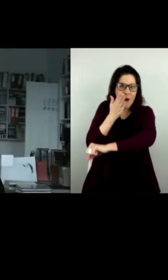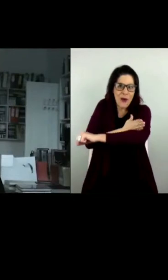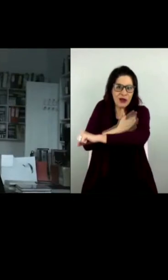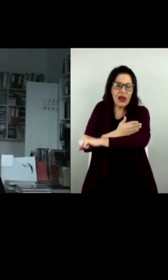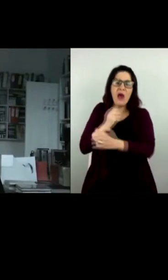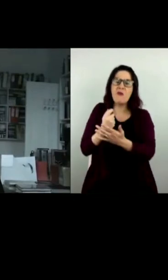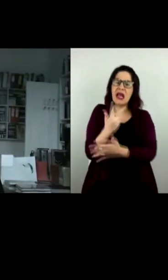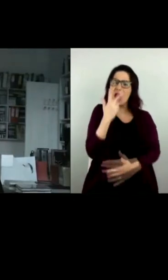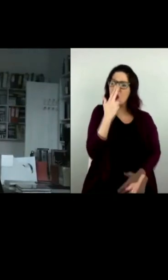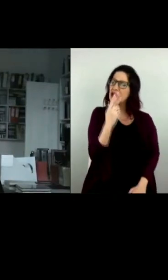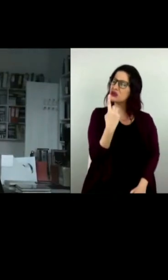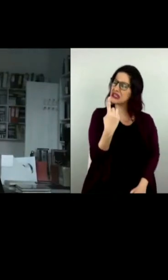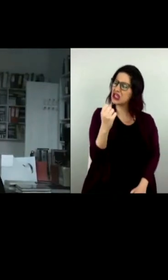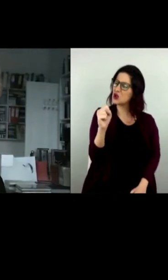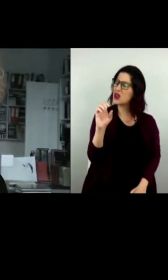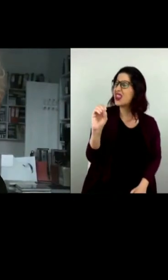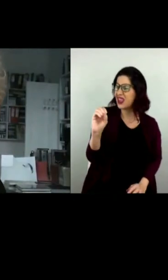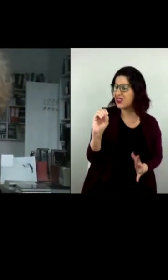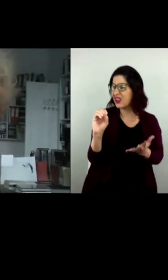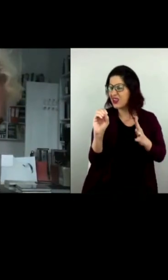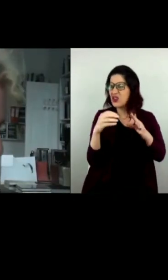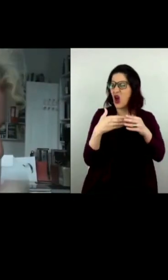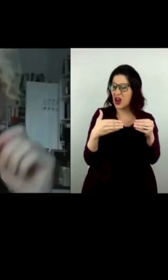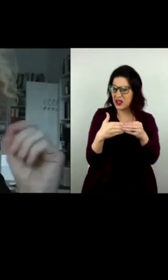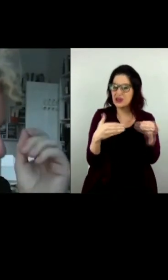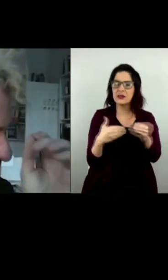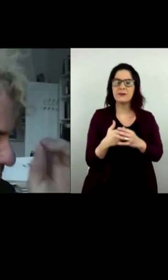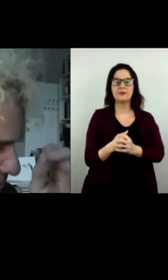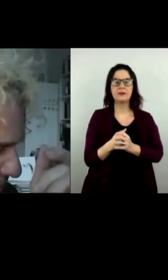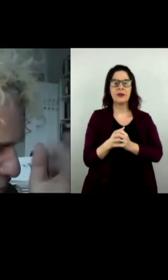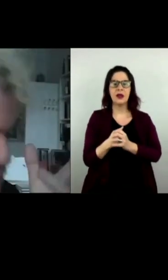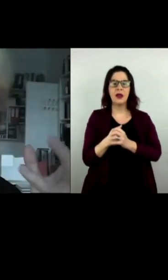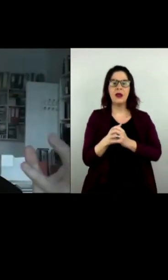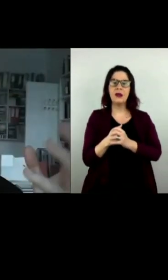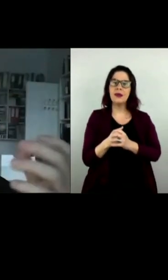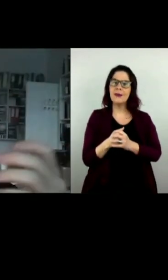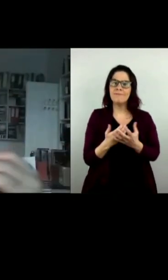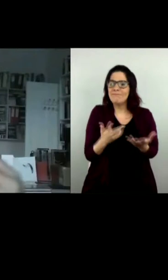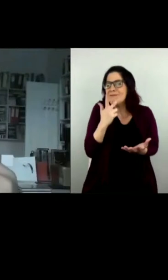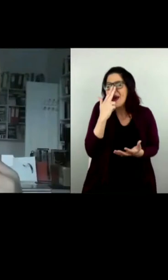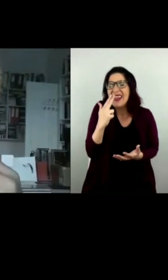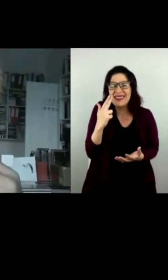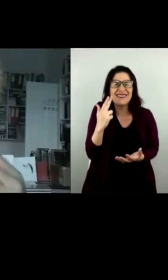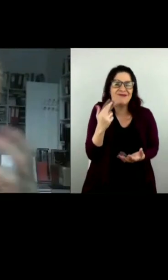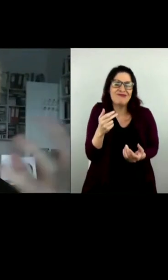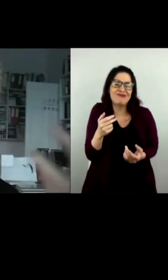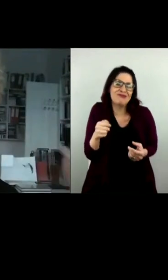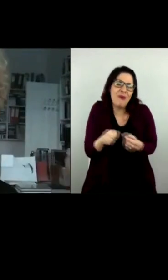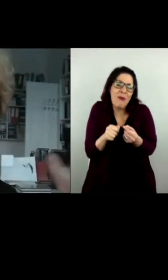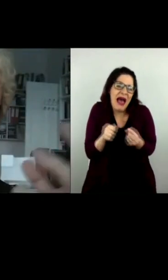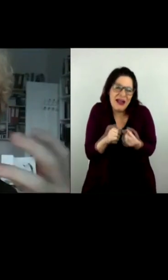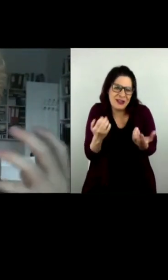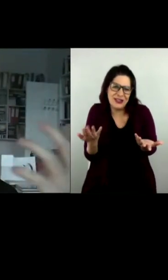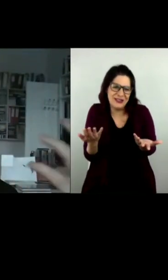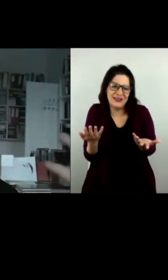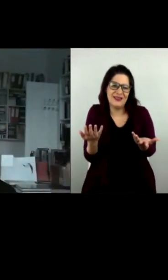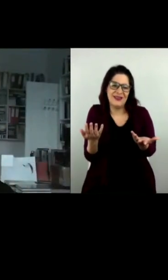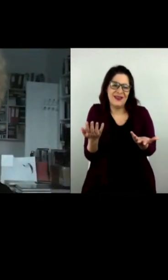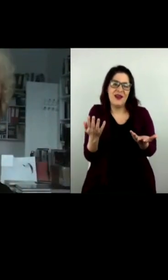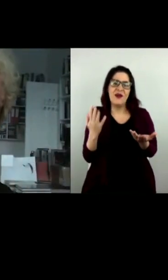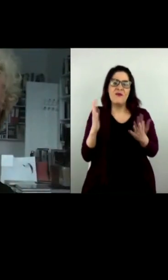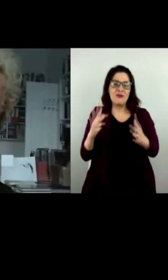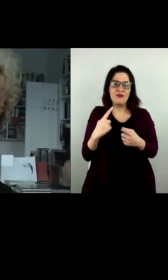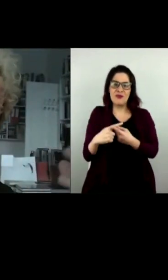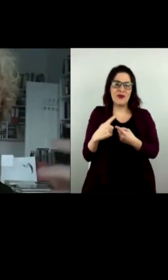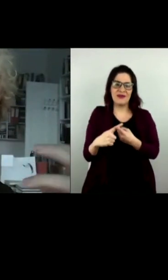something. And it seems kind of trivial or stupid. In a way, because we should talk